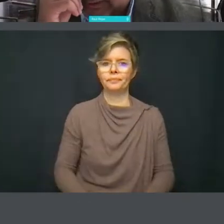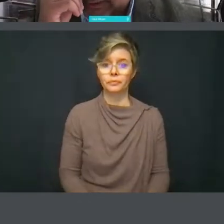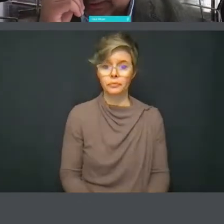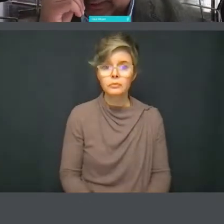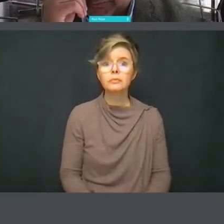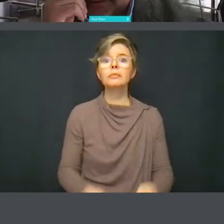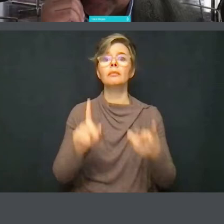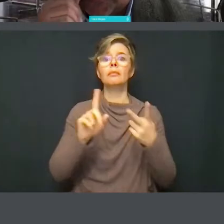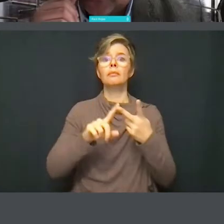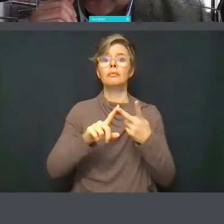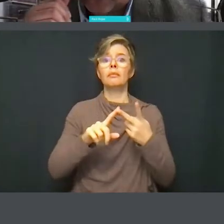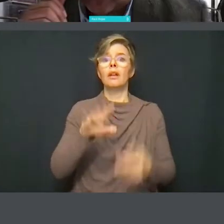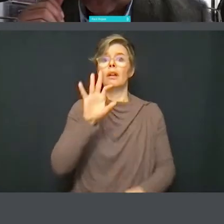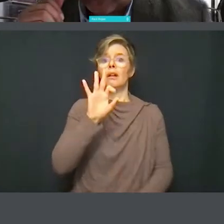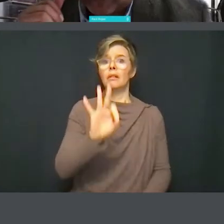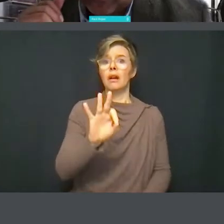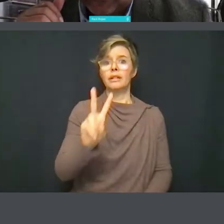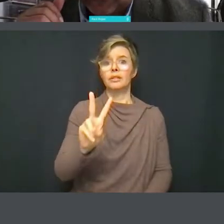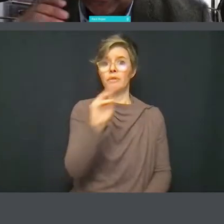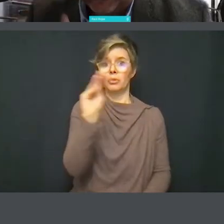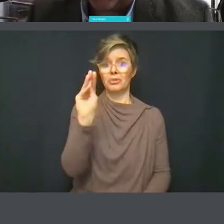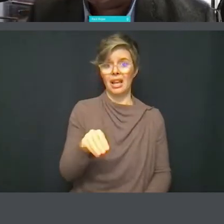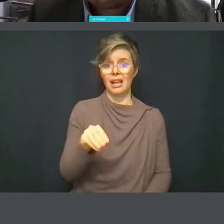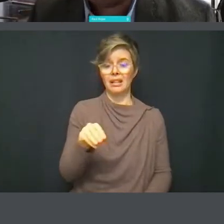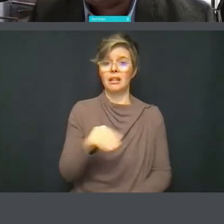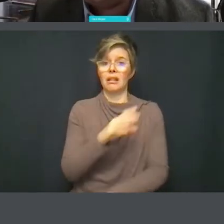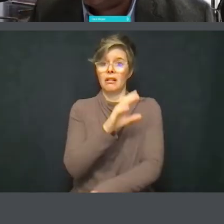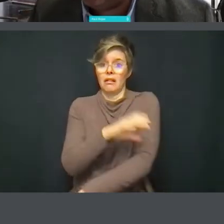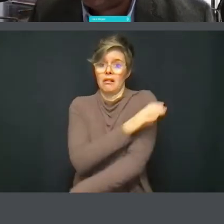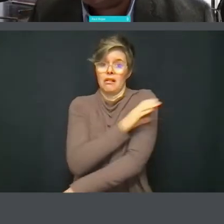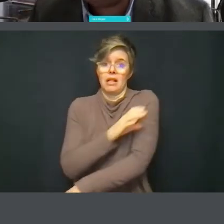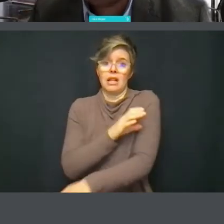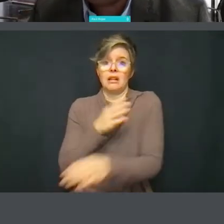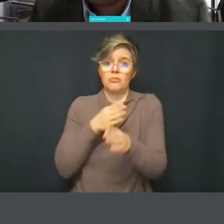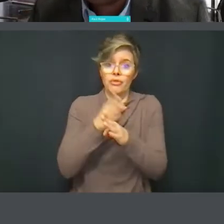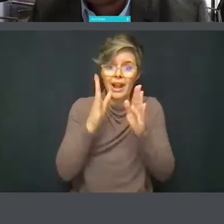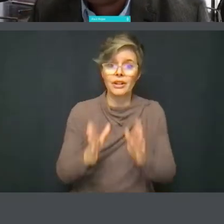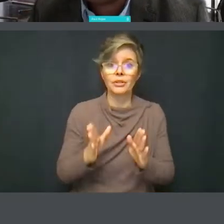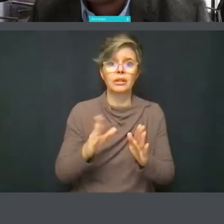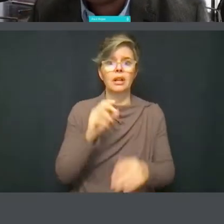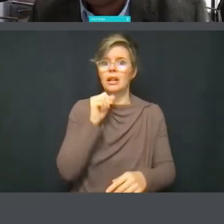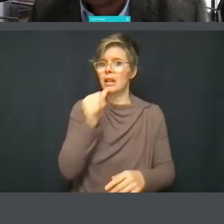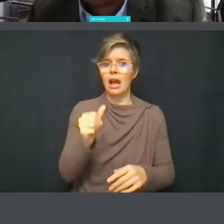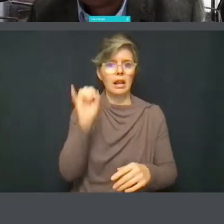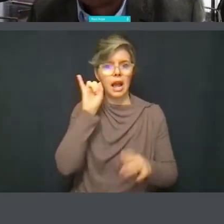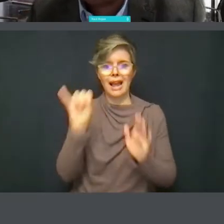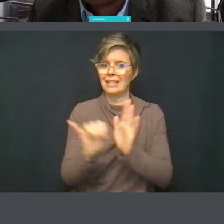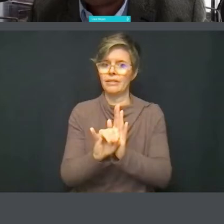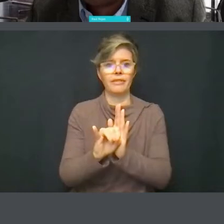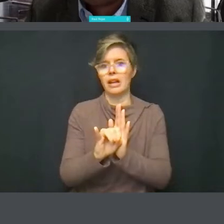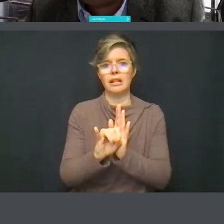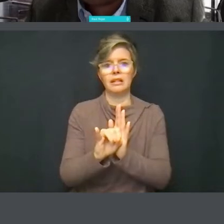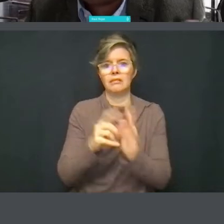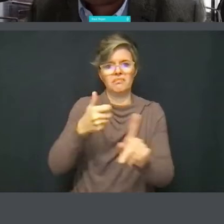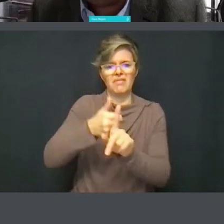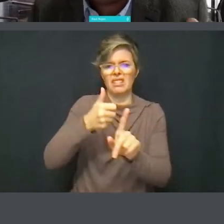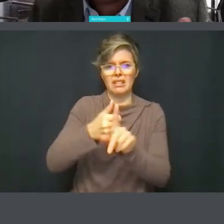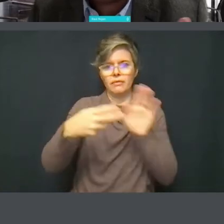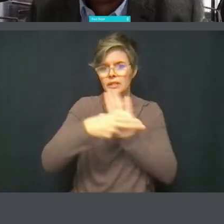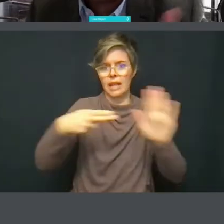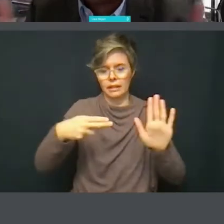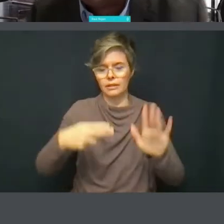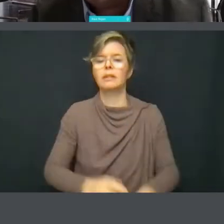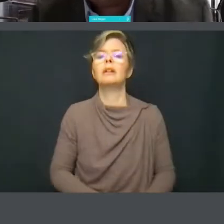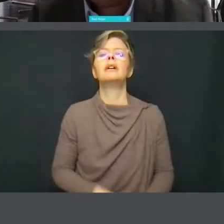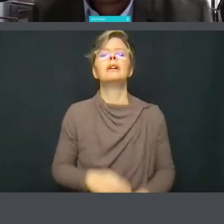providers in this country do not identify as bilingual providers. So This is more in terms of thinking of